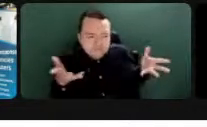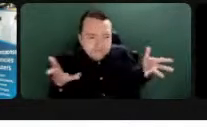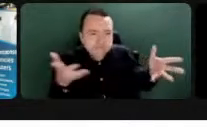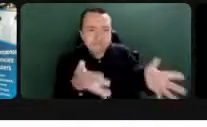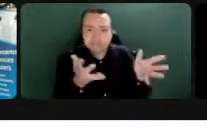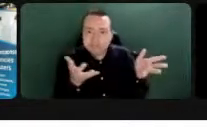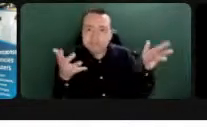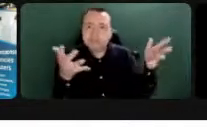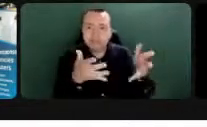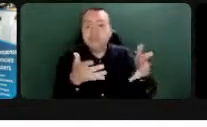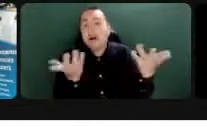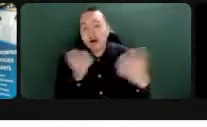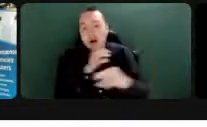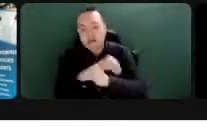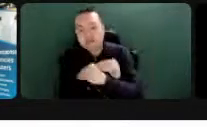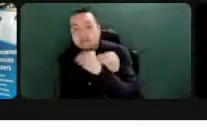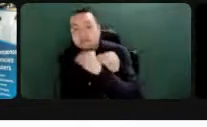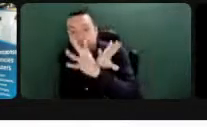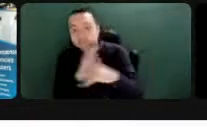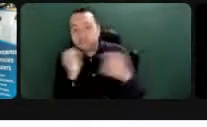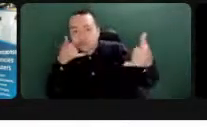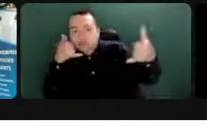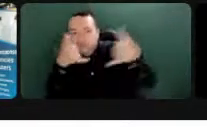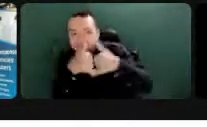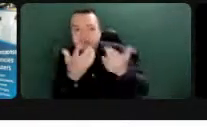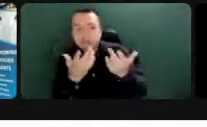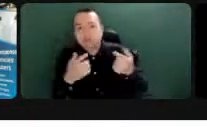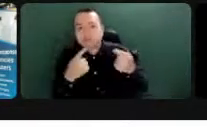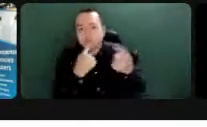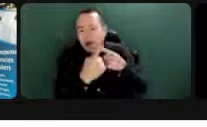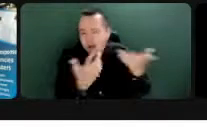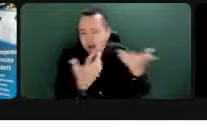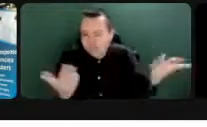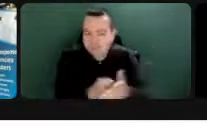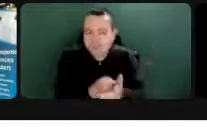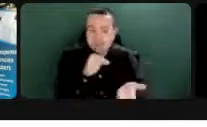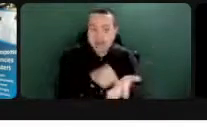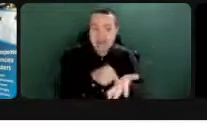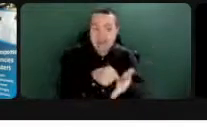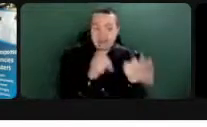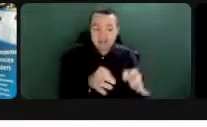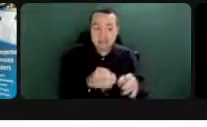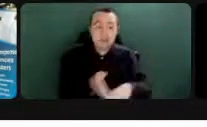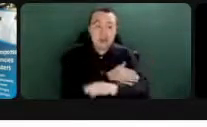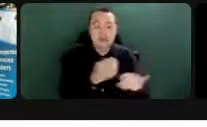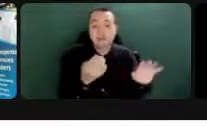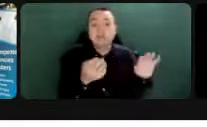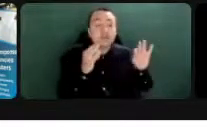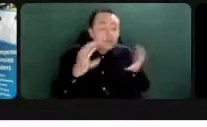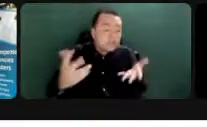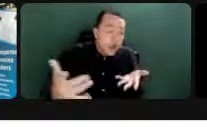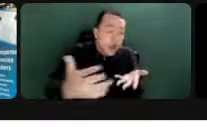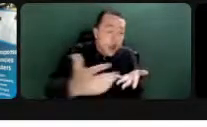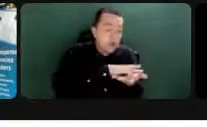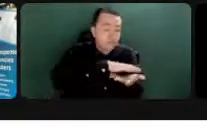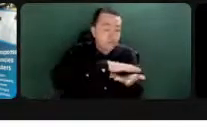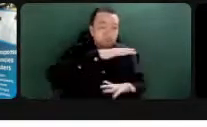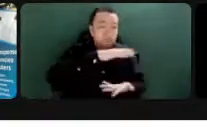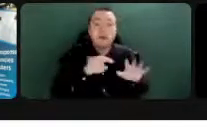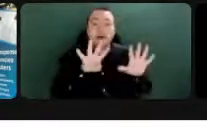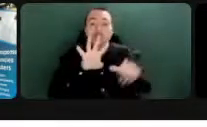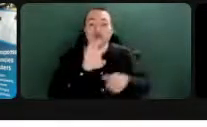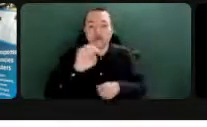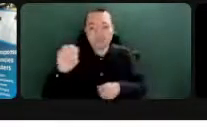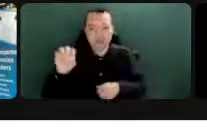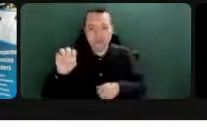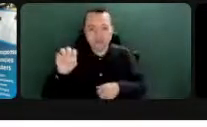relevance. For migrants, 1,200 hits in the literature, screening 591 after many